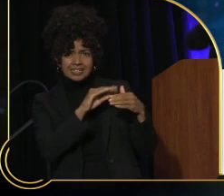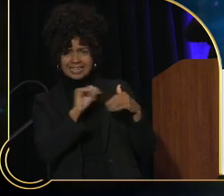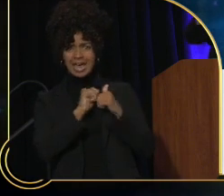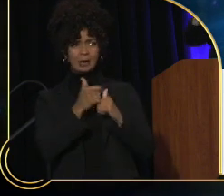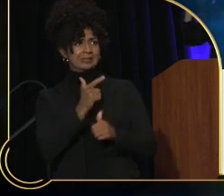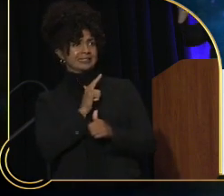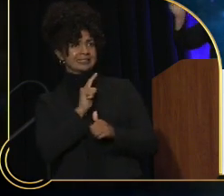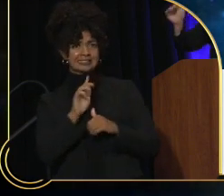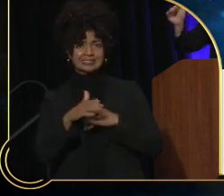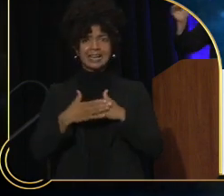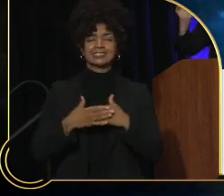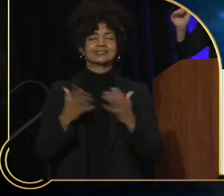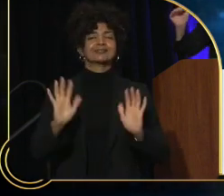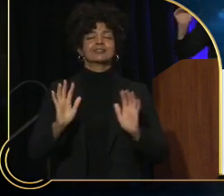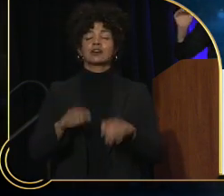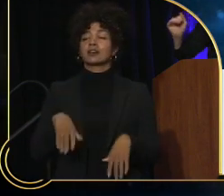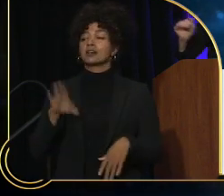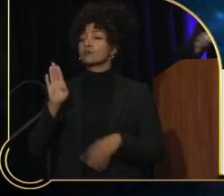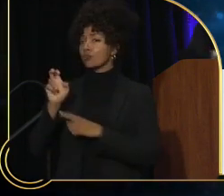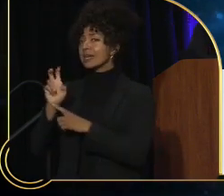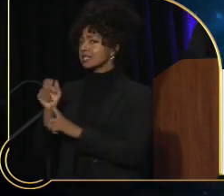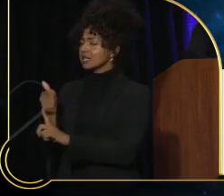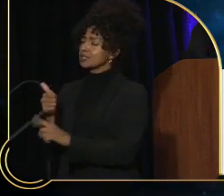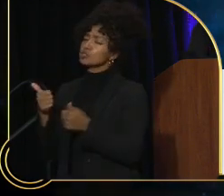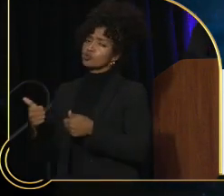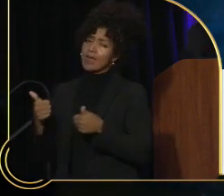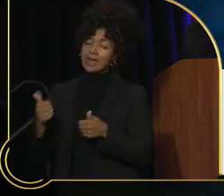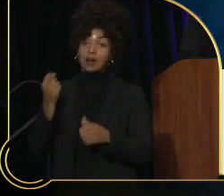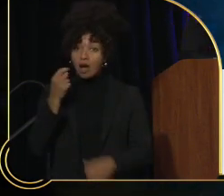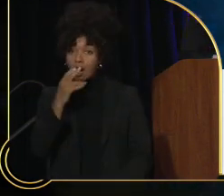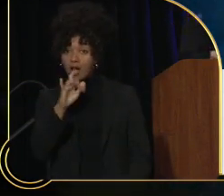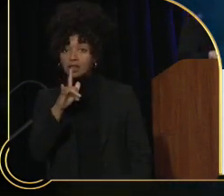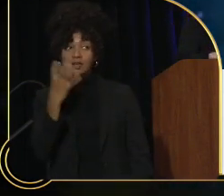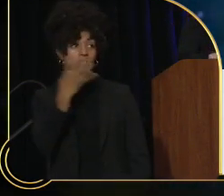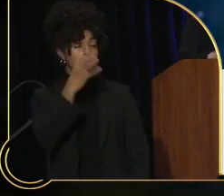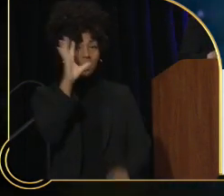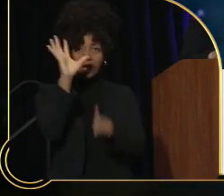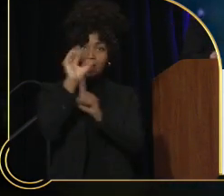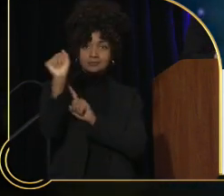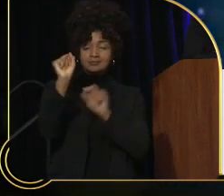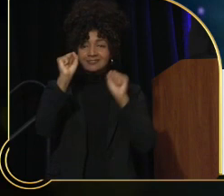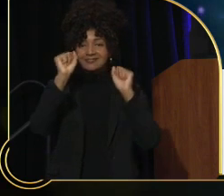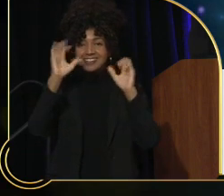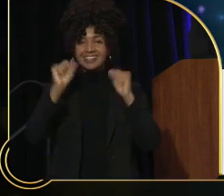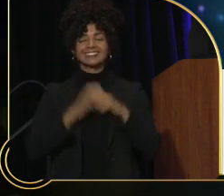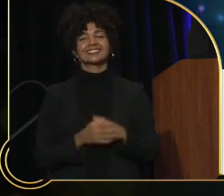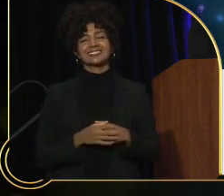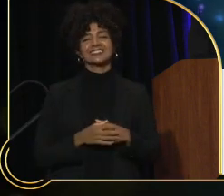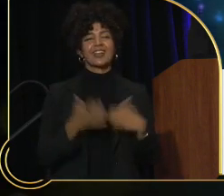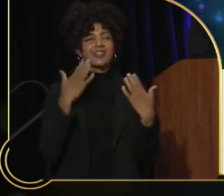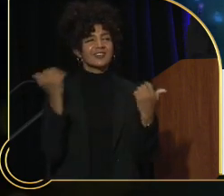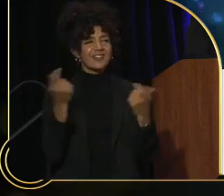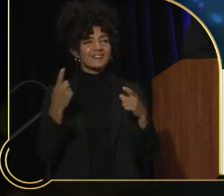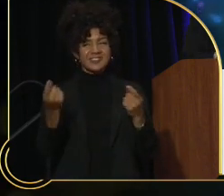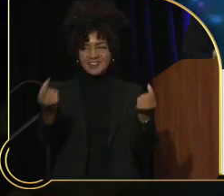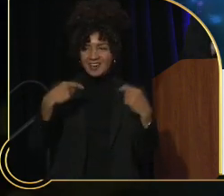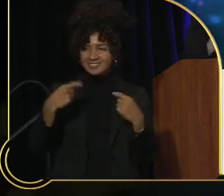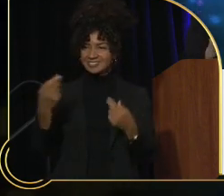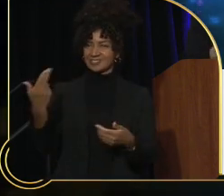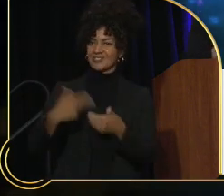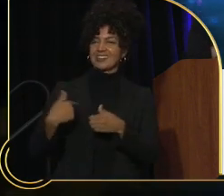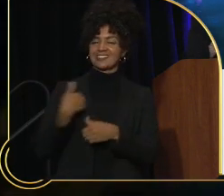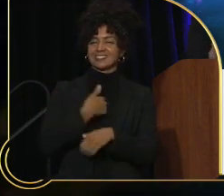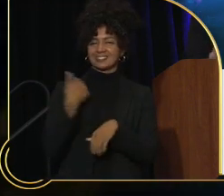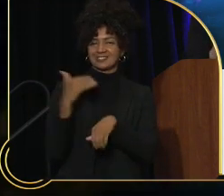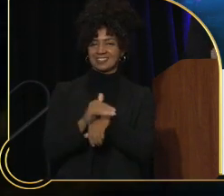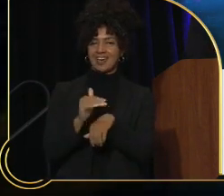So Brendan's great, but Holly's really fantastic. Thank you all for coming and joining us tonight. This is a